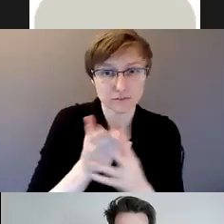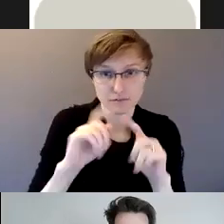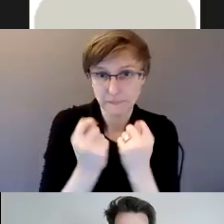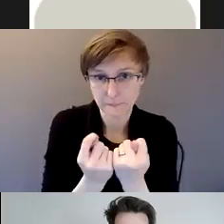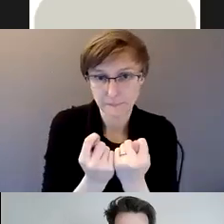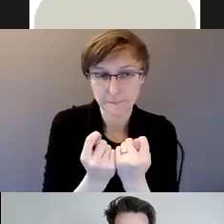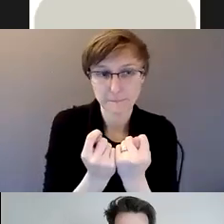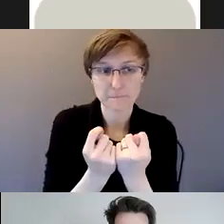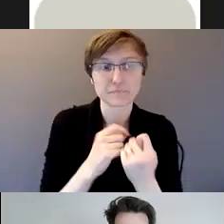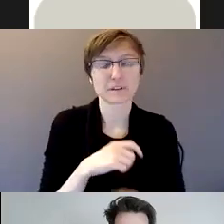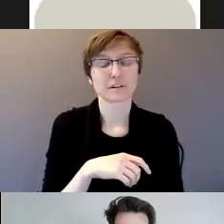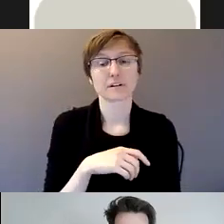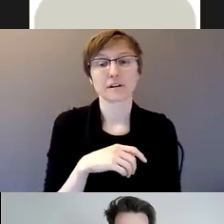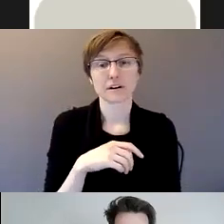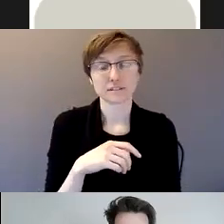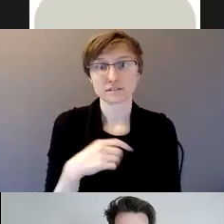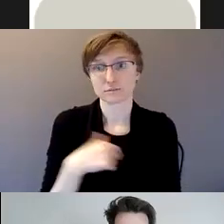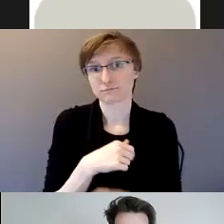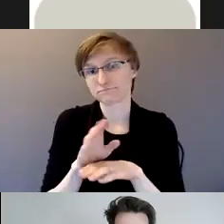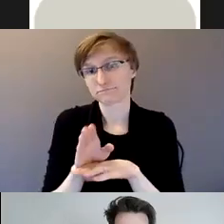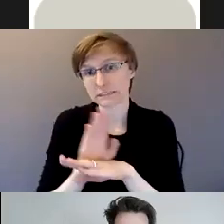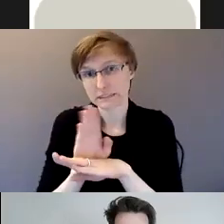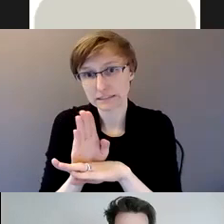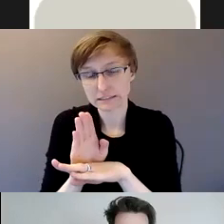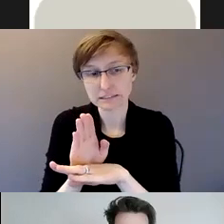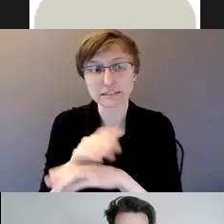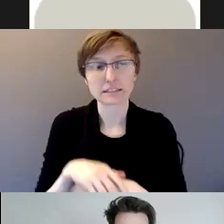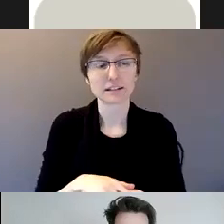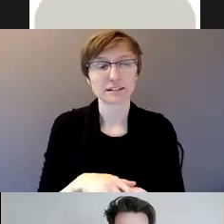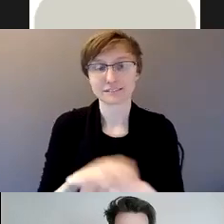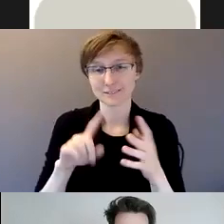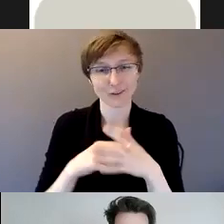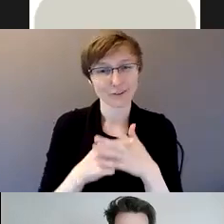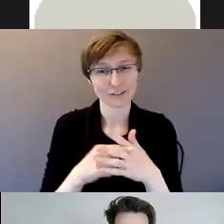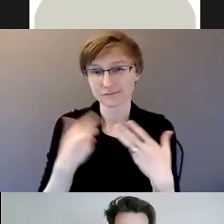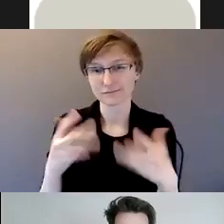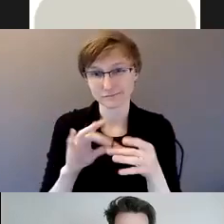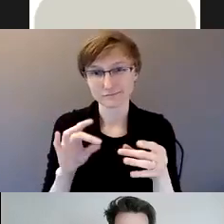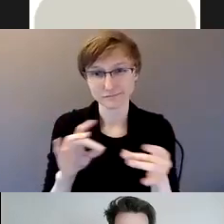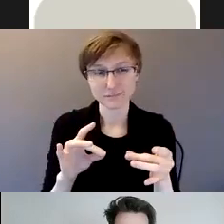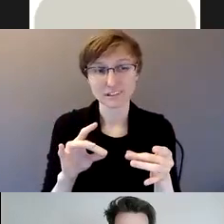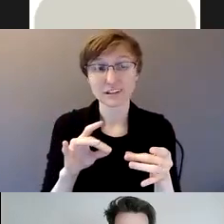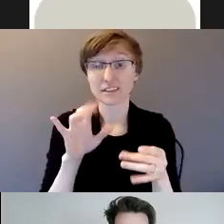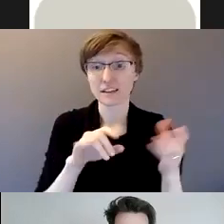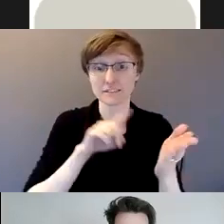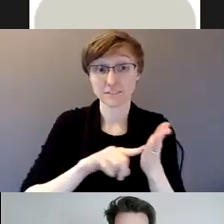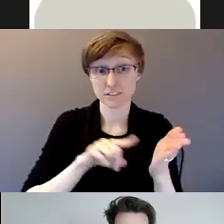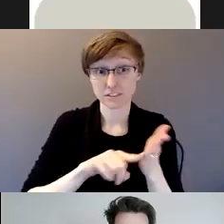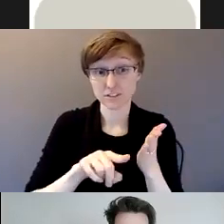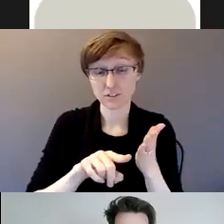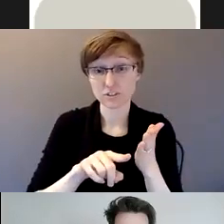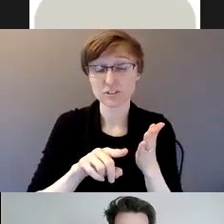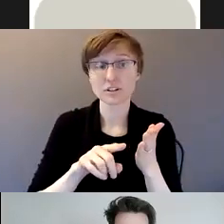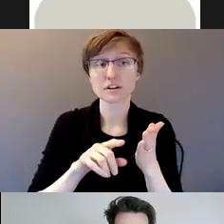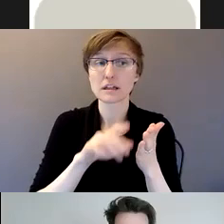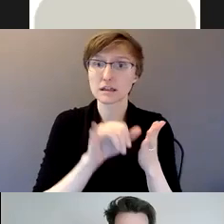have time, we have lots, we're very busy. I mentioned at the beginning of this is one of the types of investigations that investigators deal with, but we also